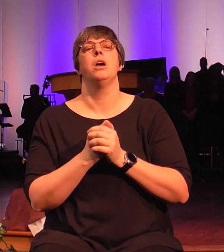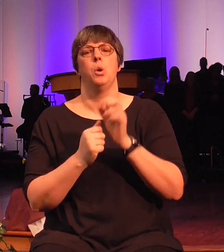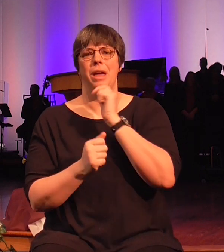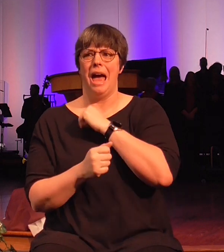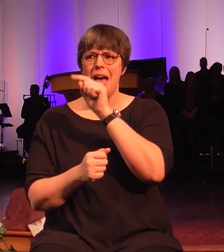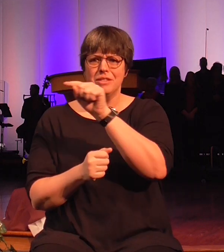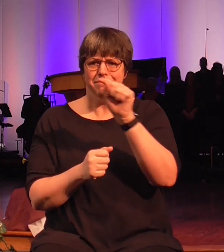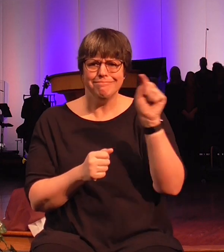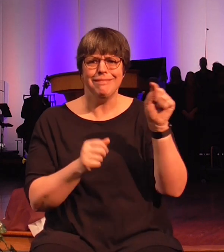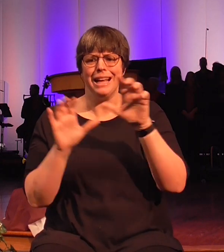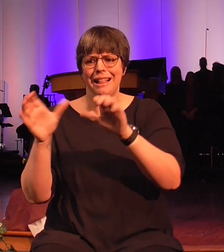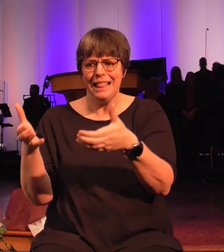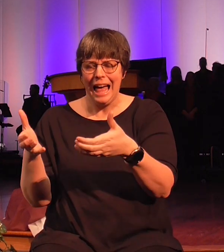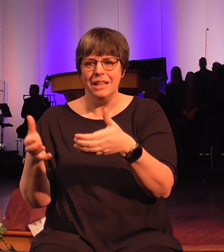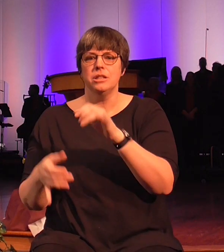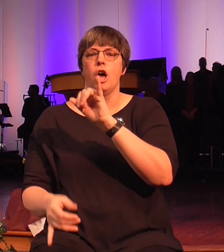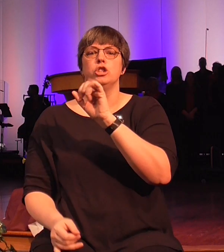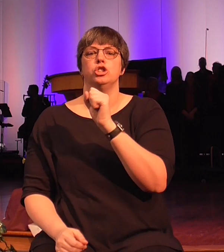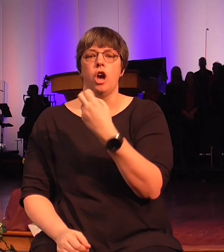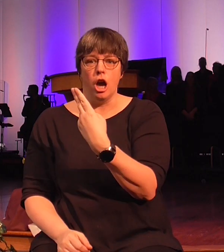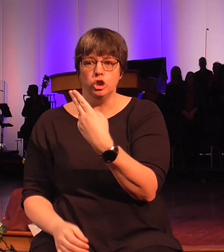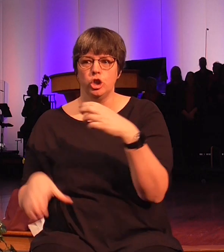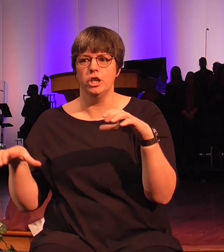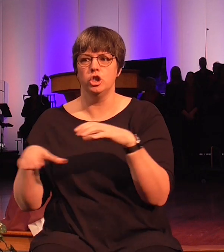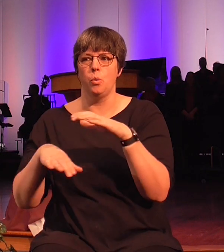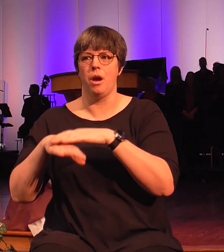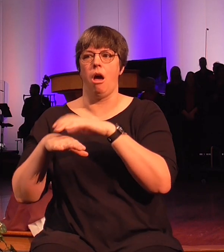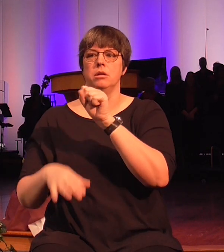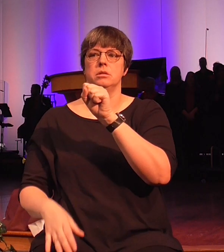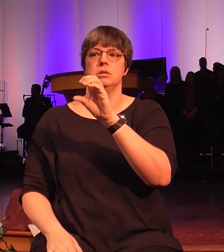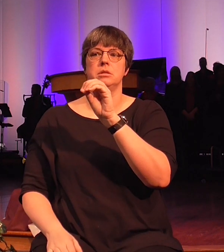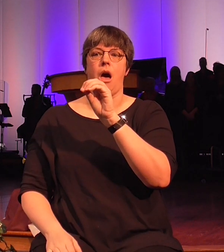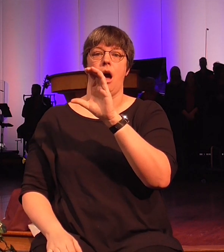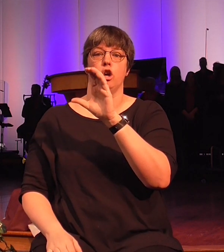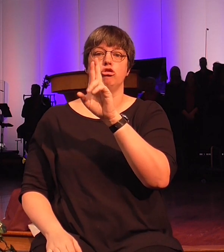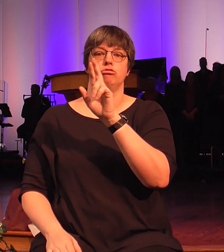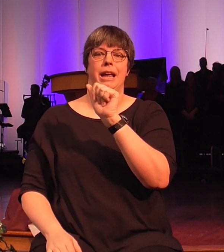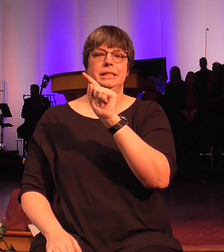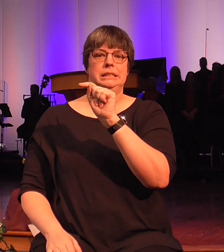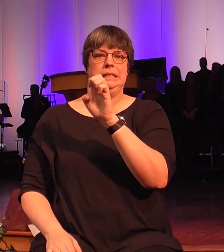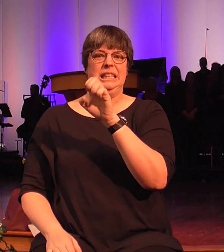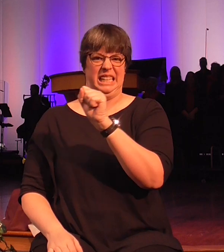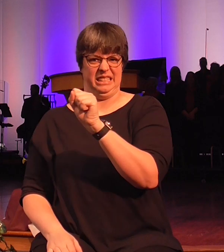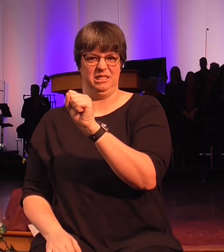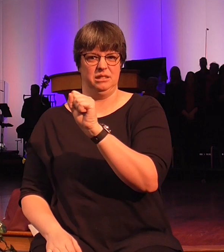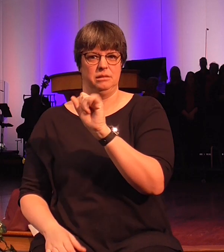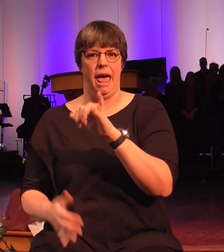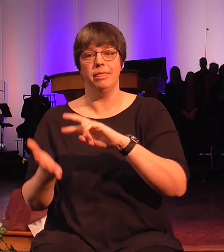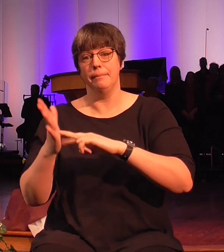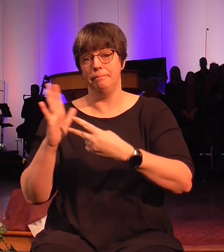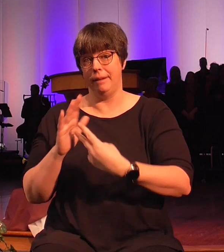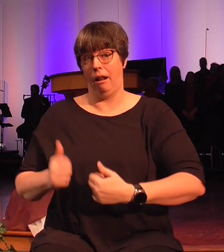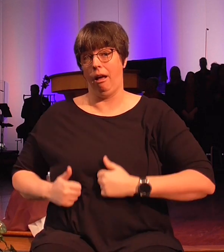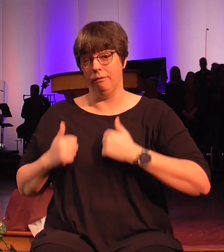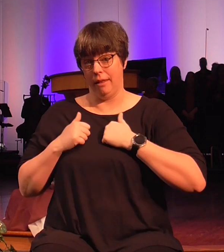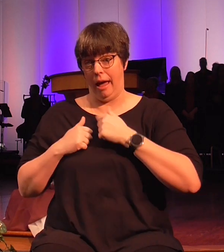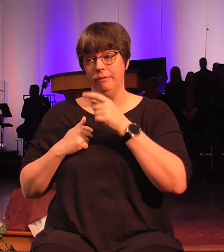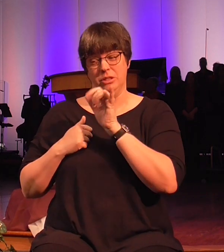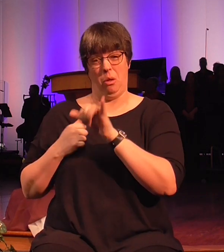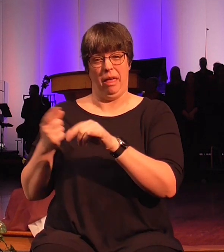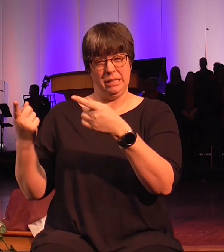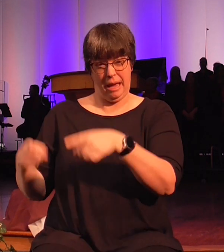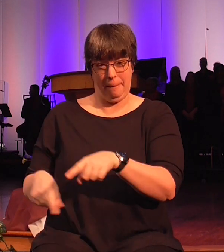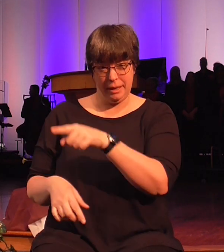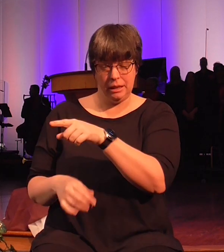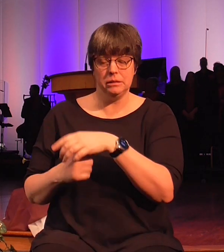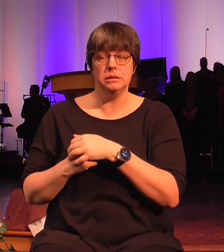great classes coming up. Reverend Josh is doing one on Socrates that I took before, Socrates and the Meaning of Life. So that is coming up pretty